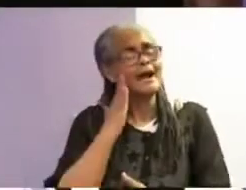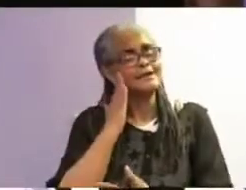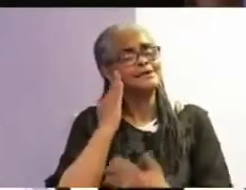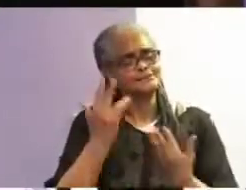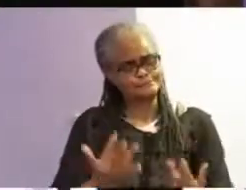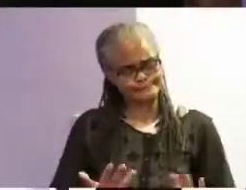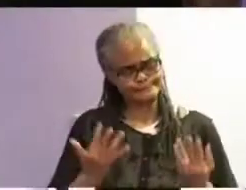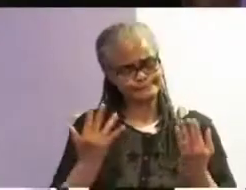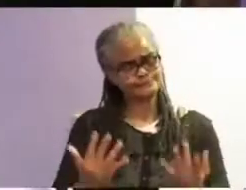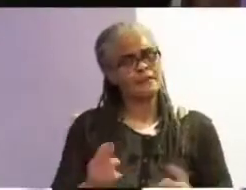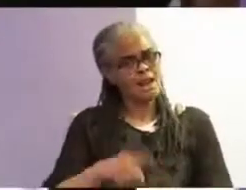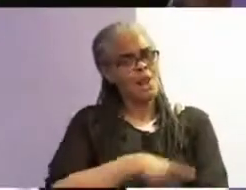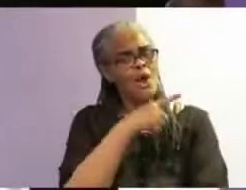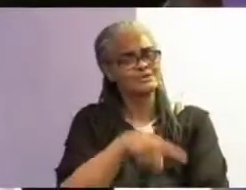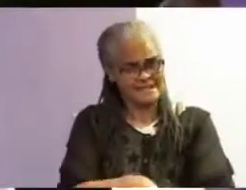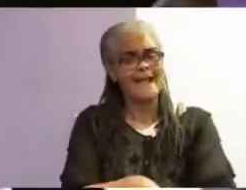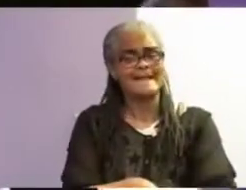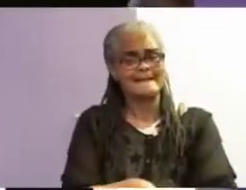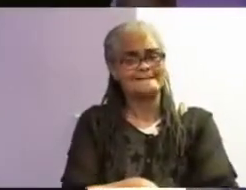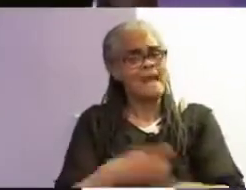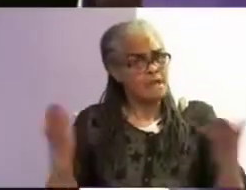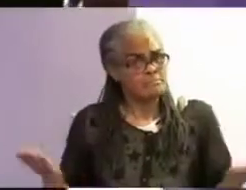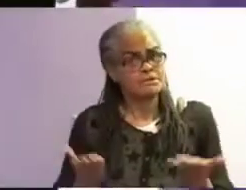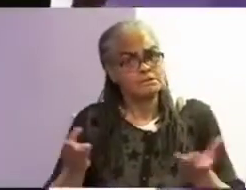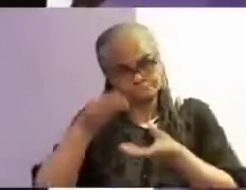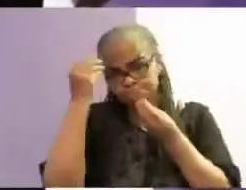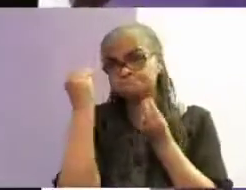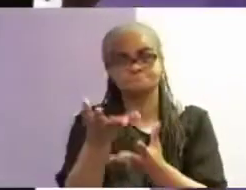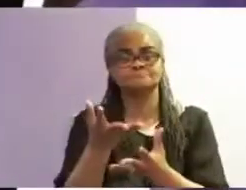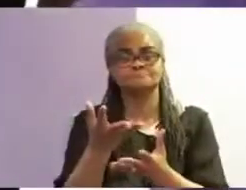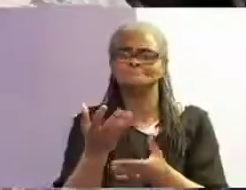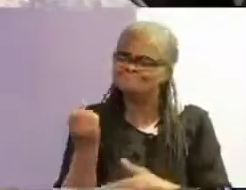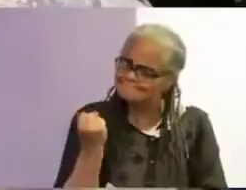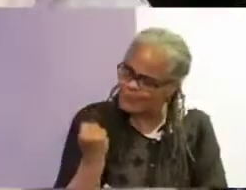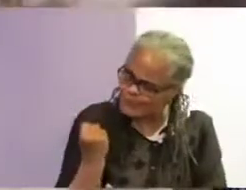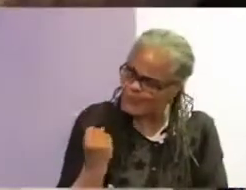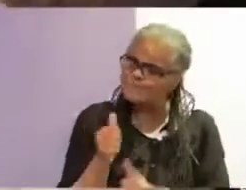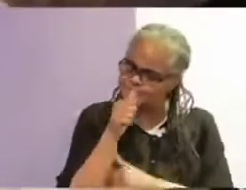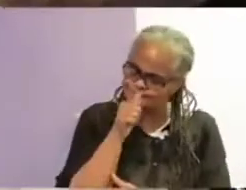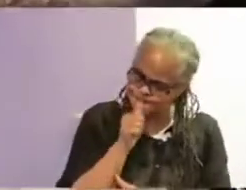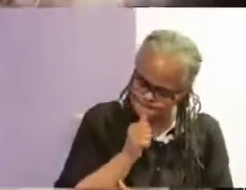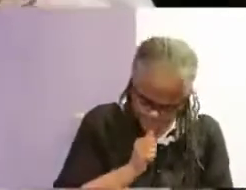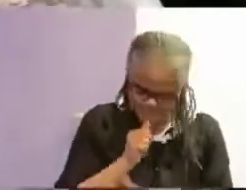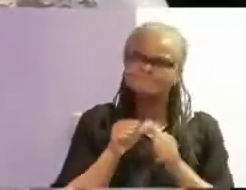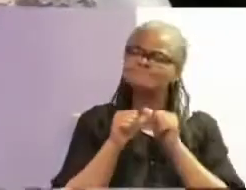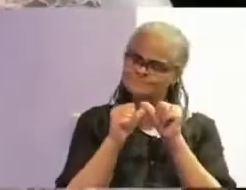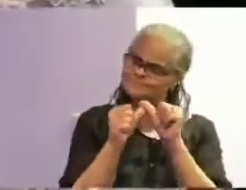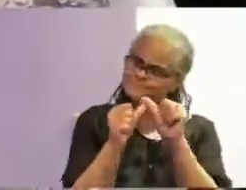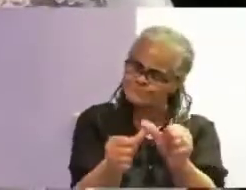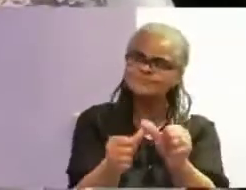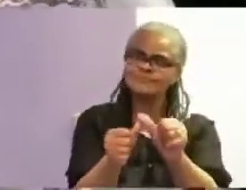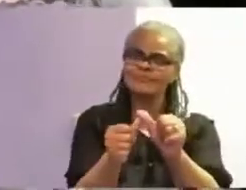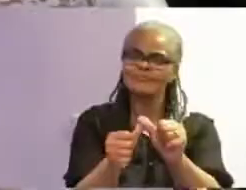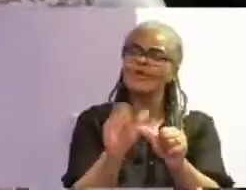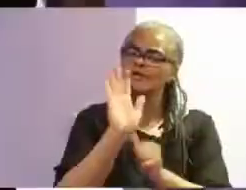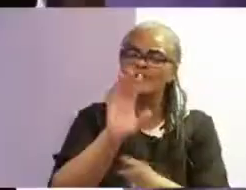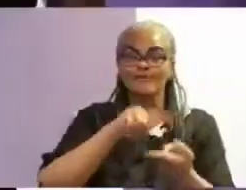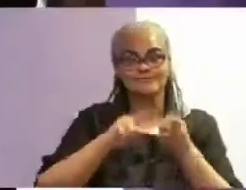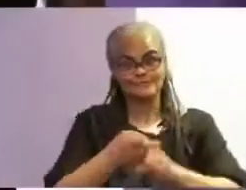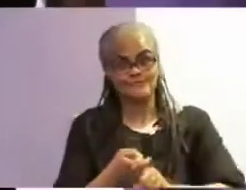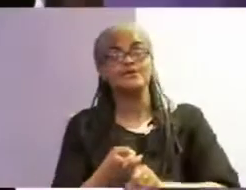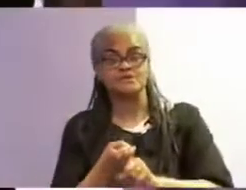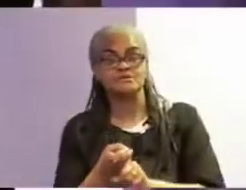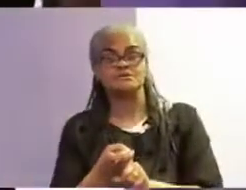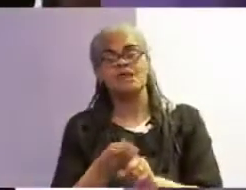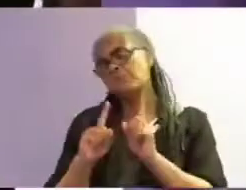long time. I came by here to tell you, hang on in there. You got friends trying to tell you, I'm over